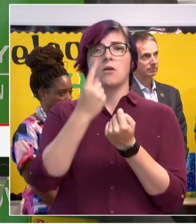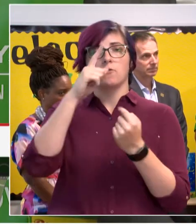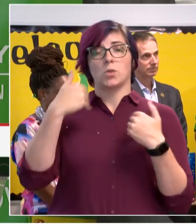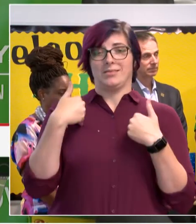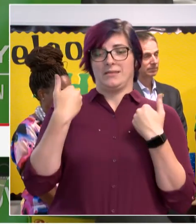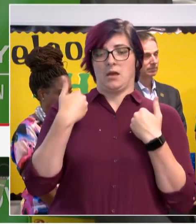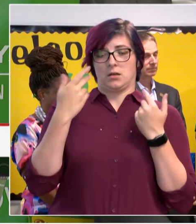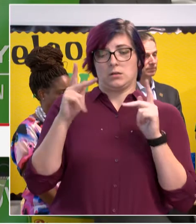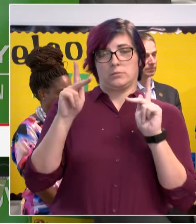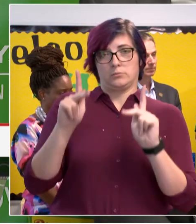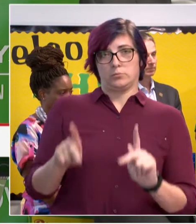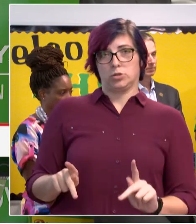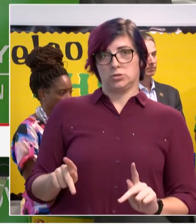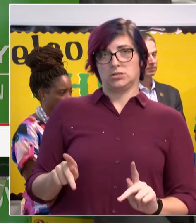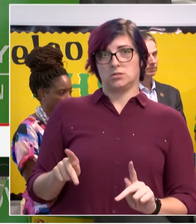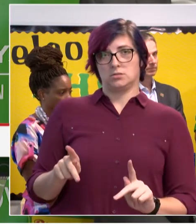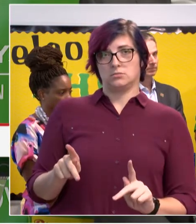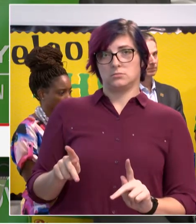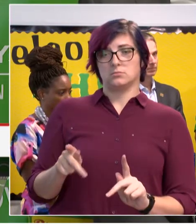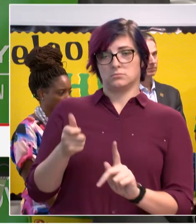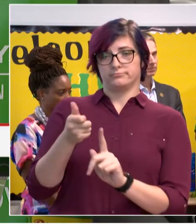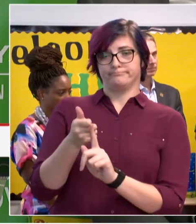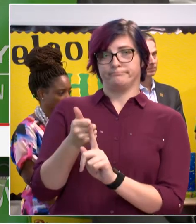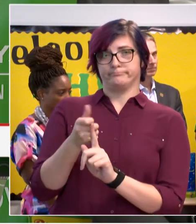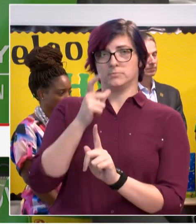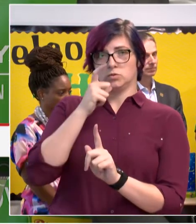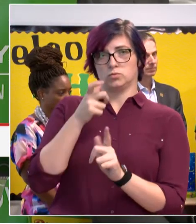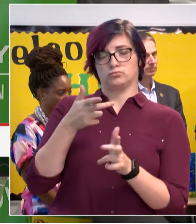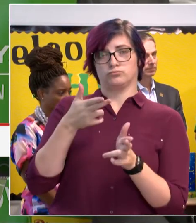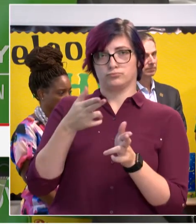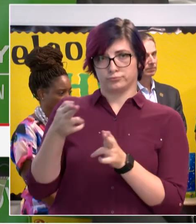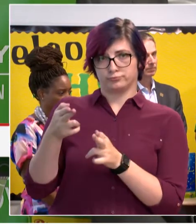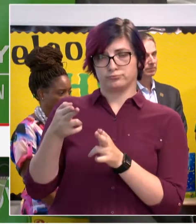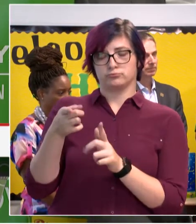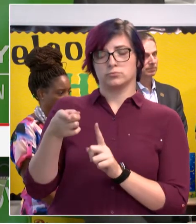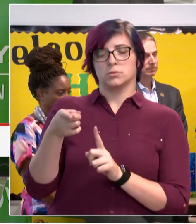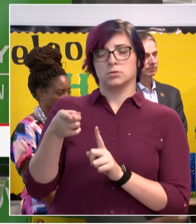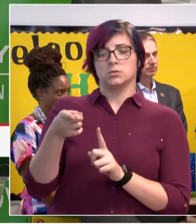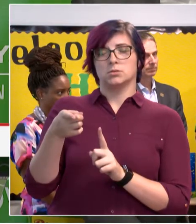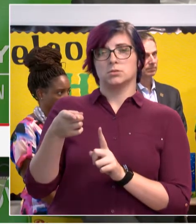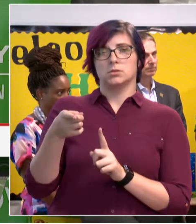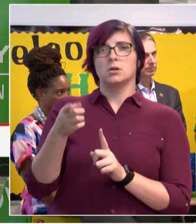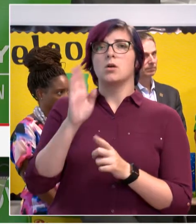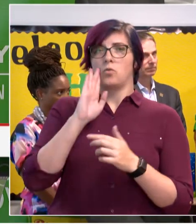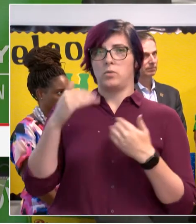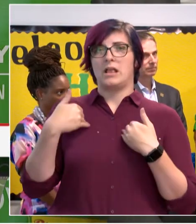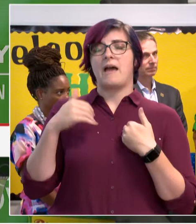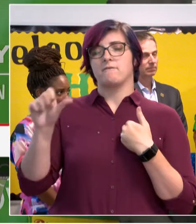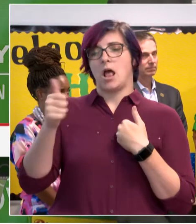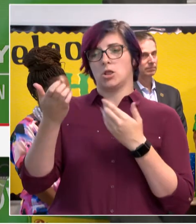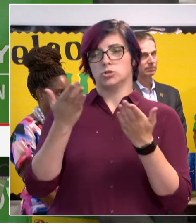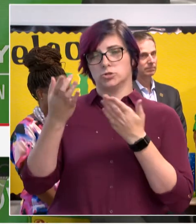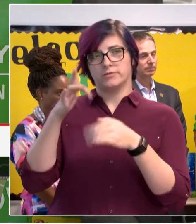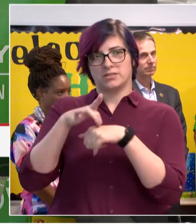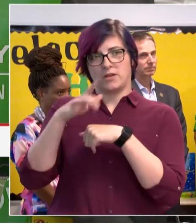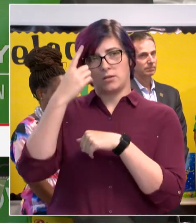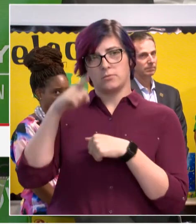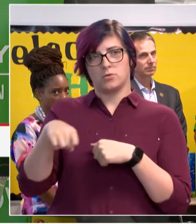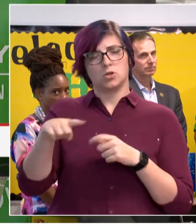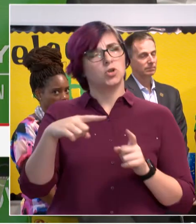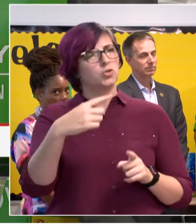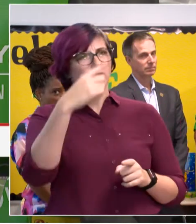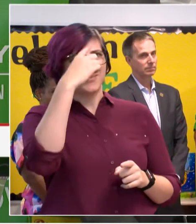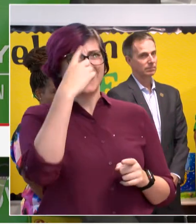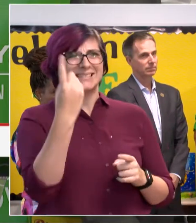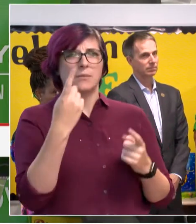person who was the perpetrator of this crime, a whole nother set of services available for them. Something